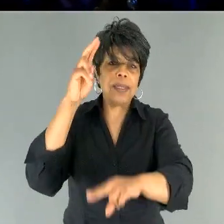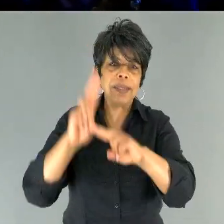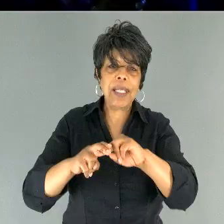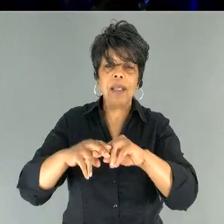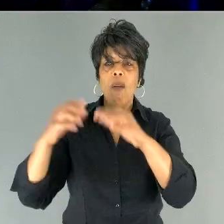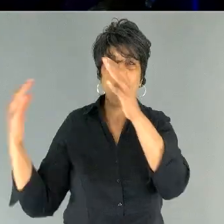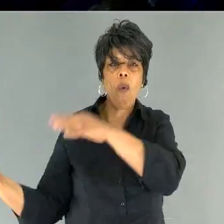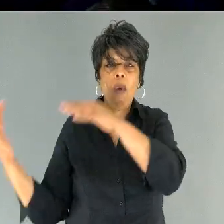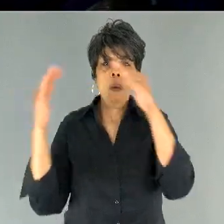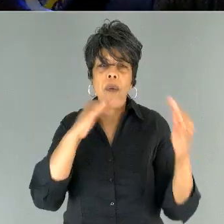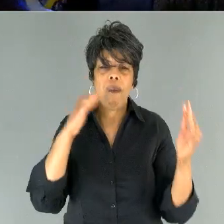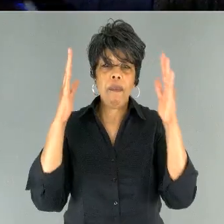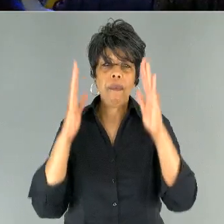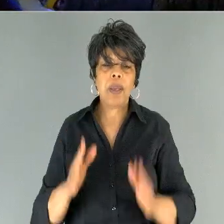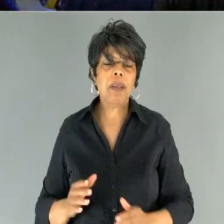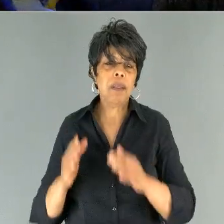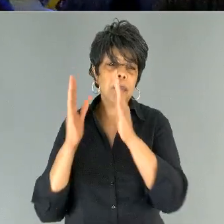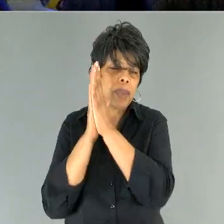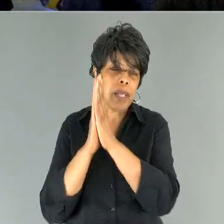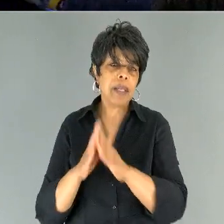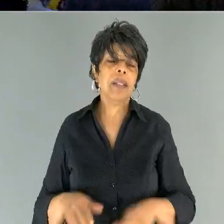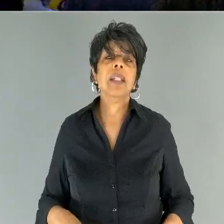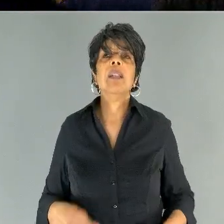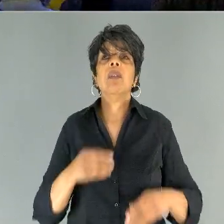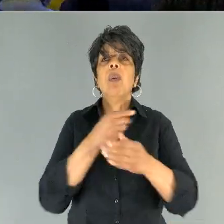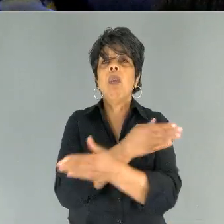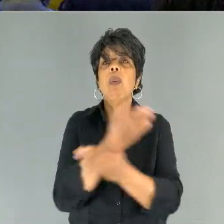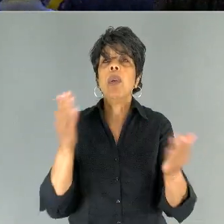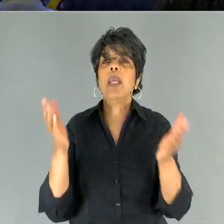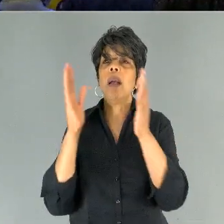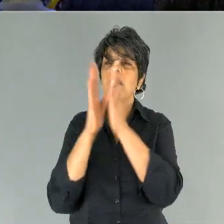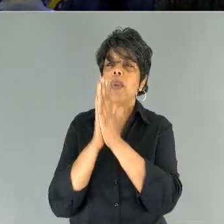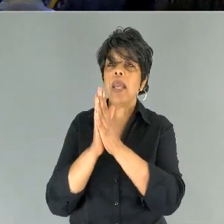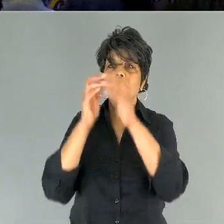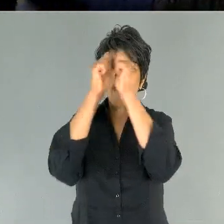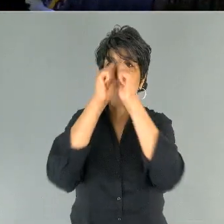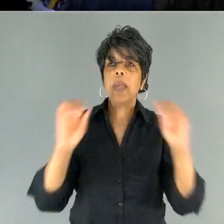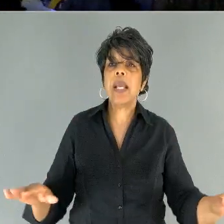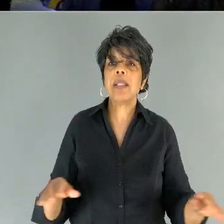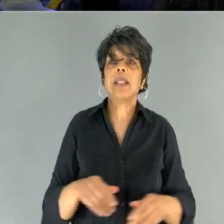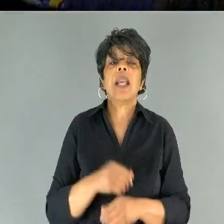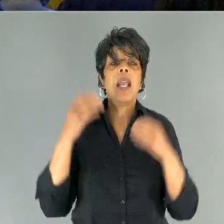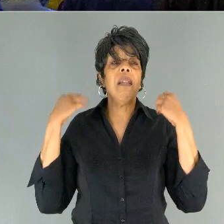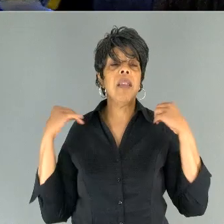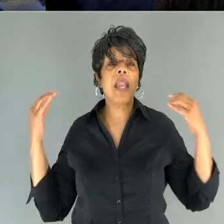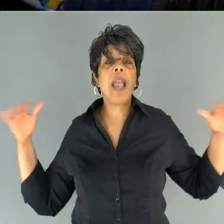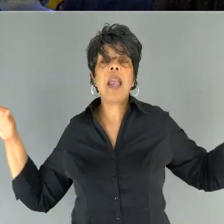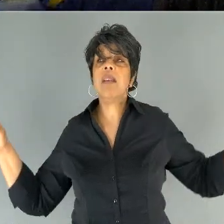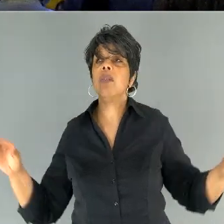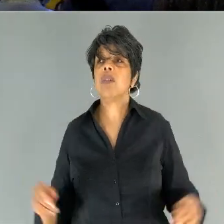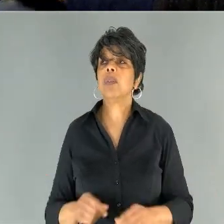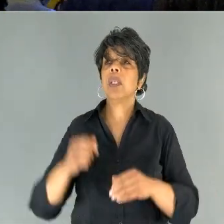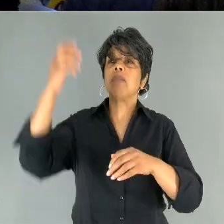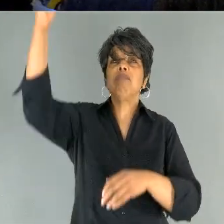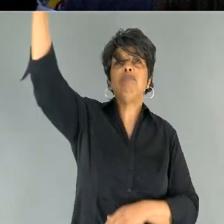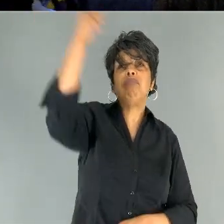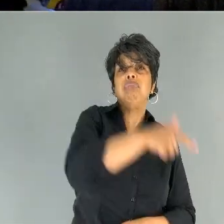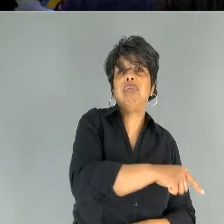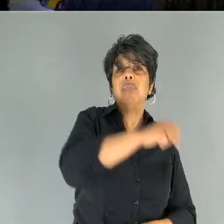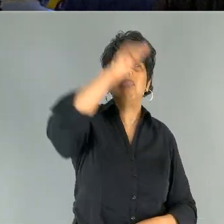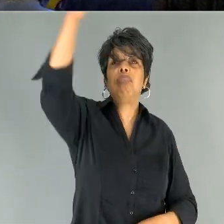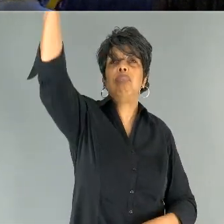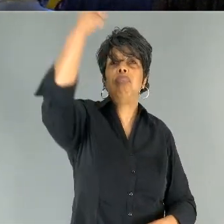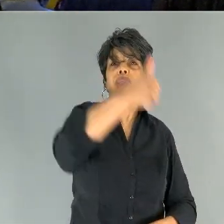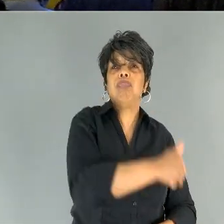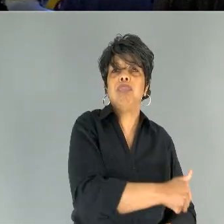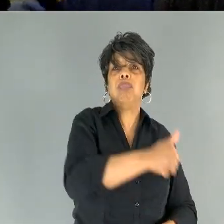forth the windows and the blessings and the angels of heaven to